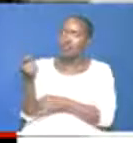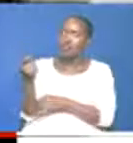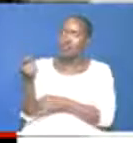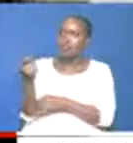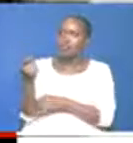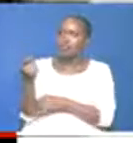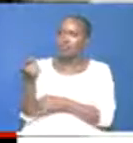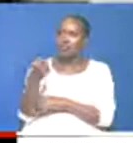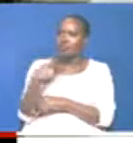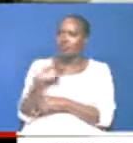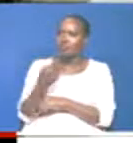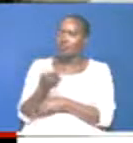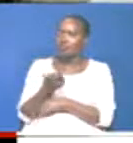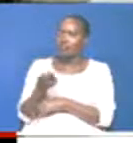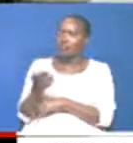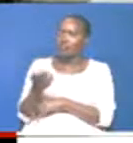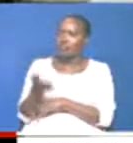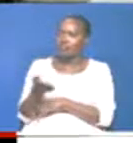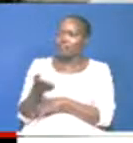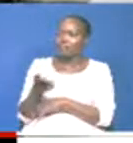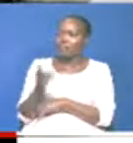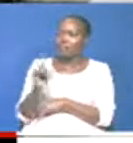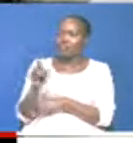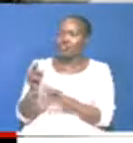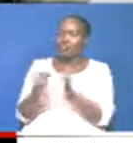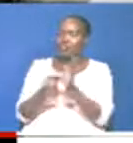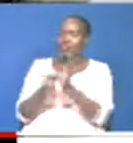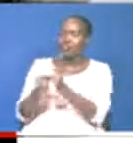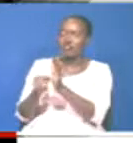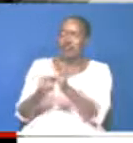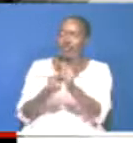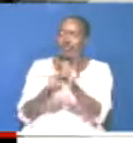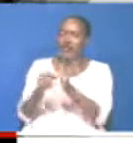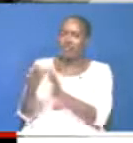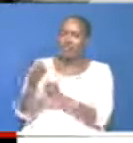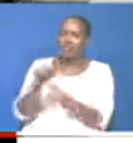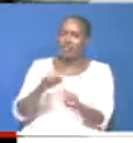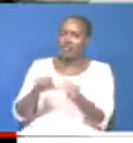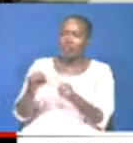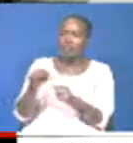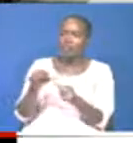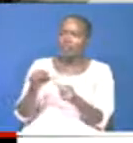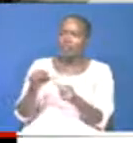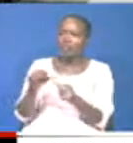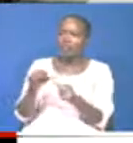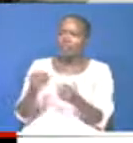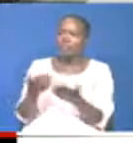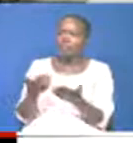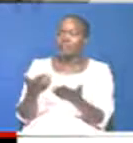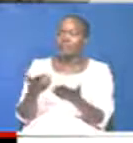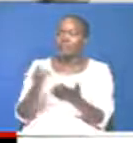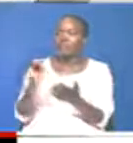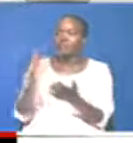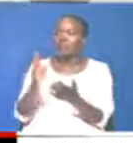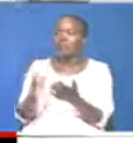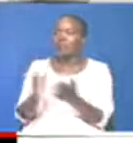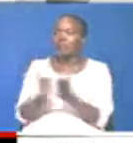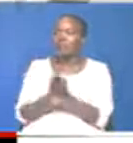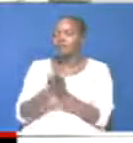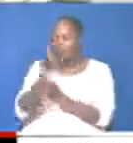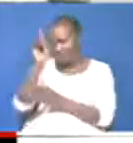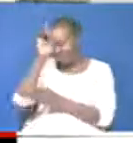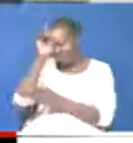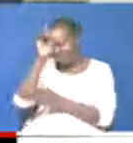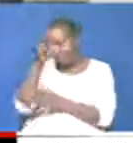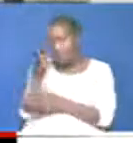Charlie Amtai in Nairobi. So I'm the one who showed him around. Although I was pretending also I'm a Nairobian, and I come from the village. I was actually a